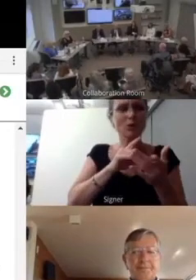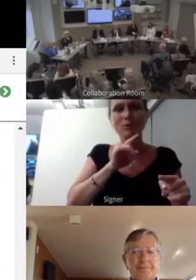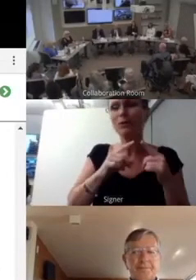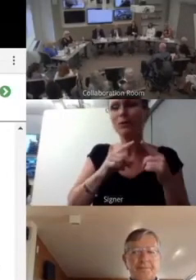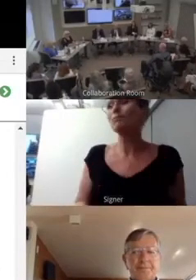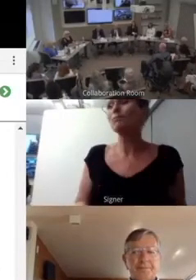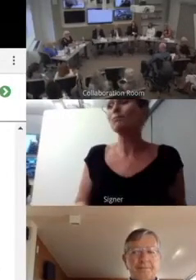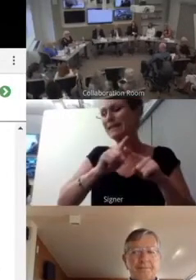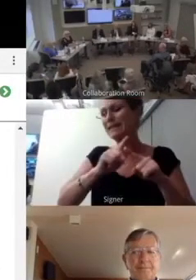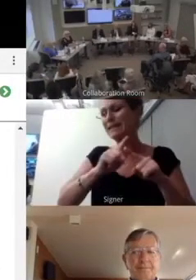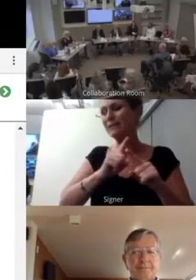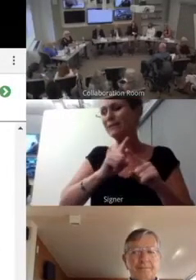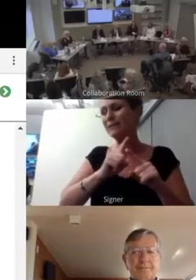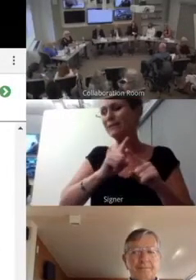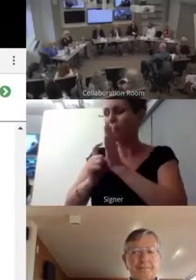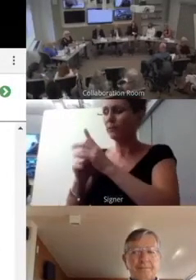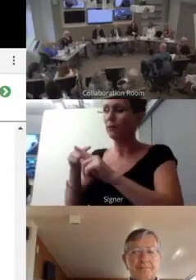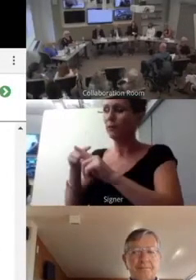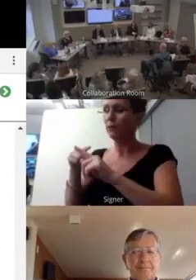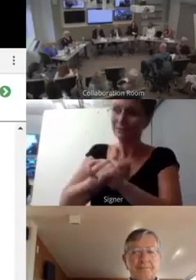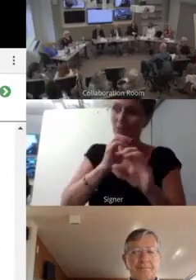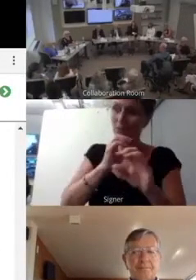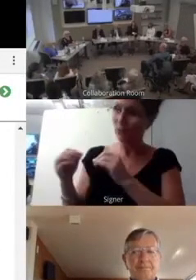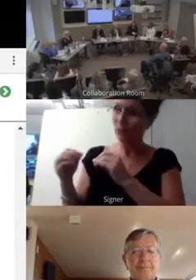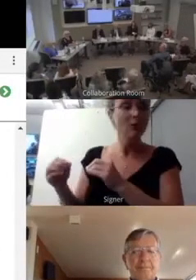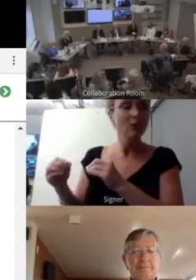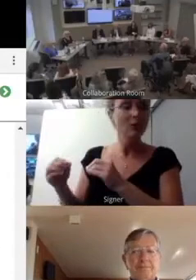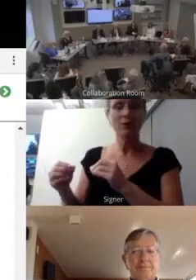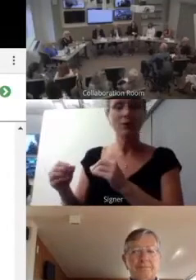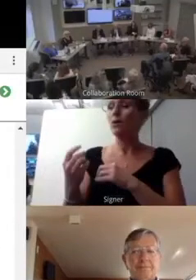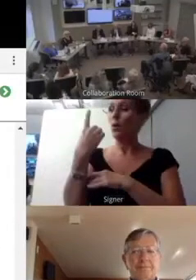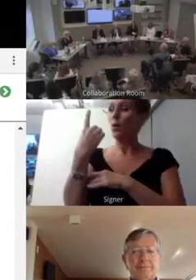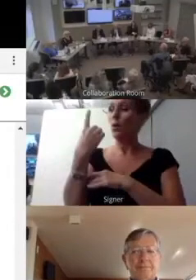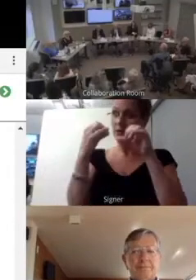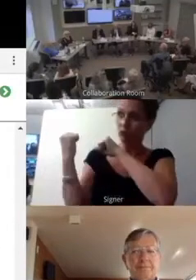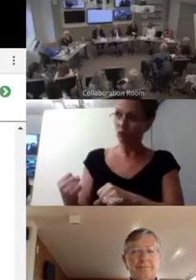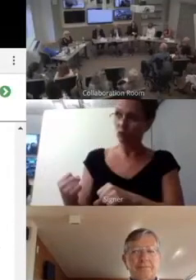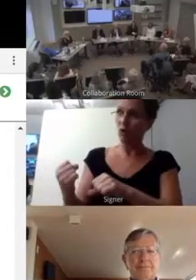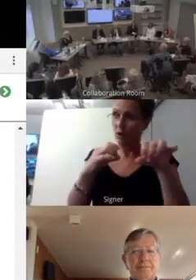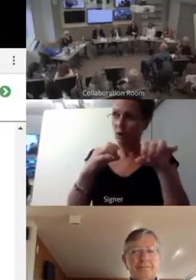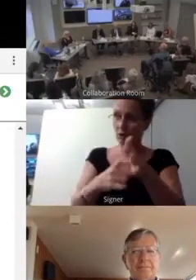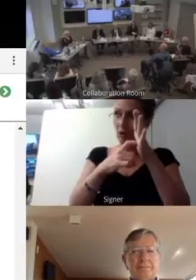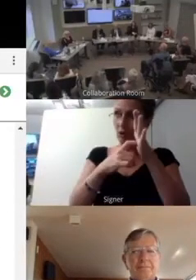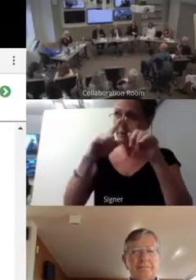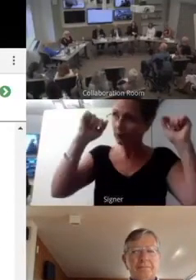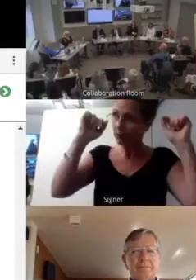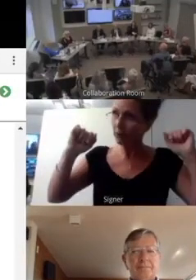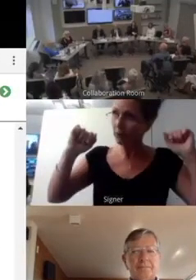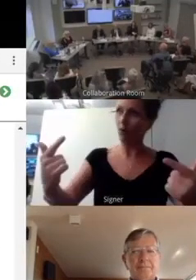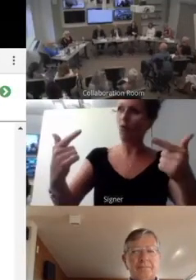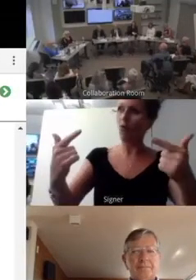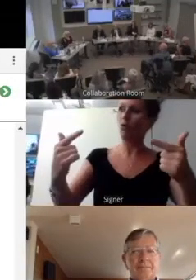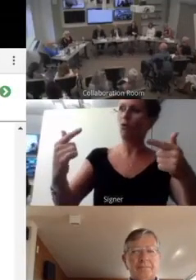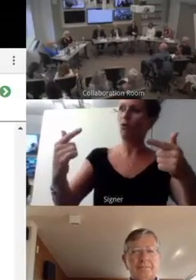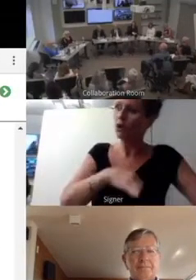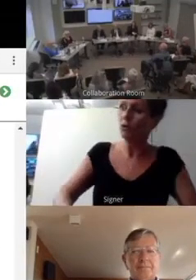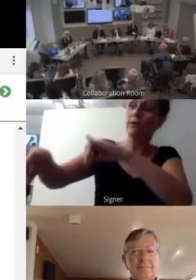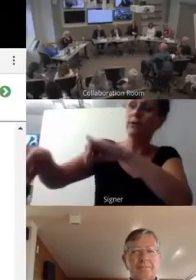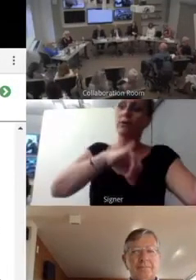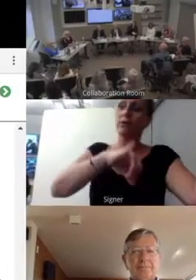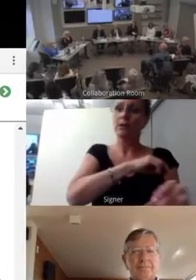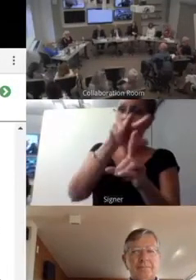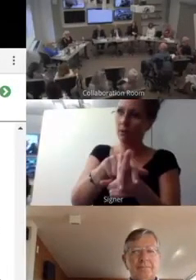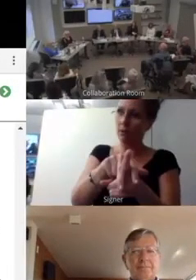organizations. They'd rather one strong requirement universally applied, that if they meet it, they know everybody, they know that